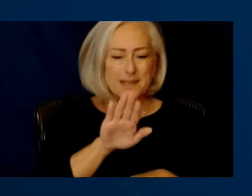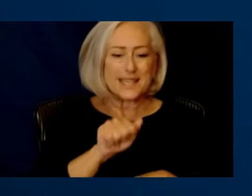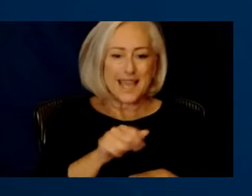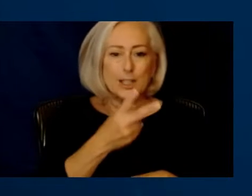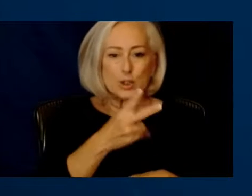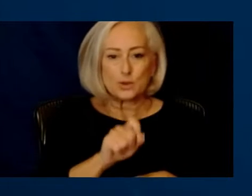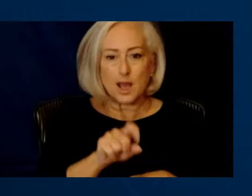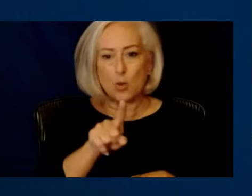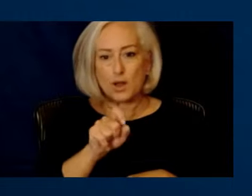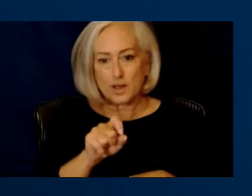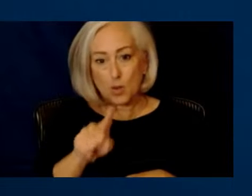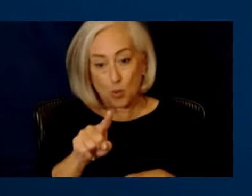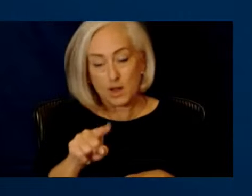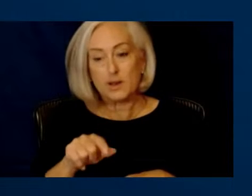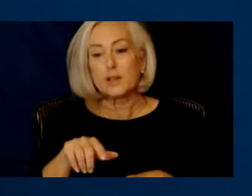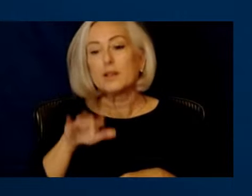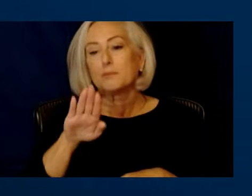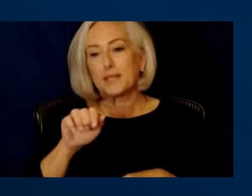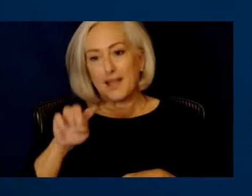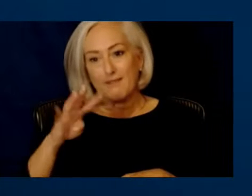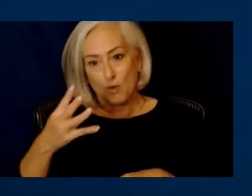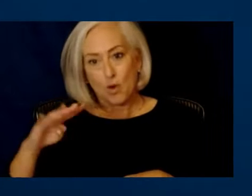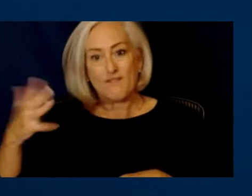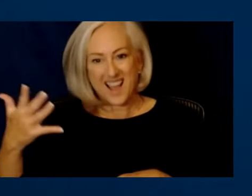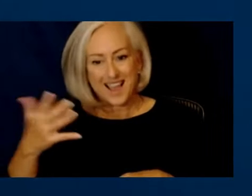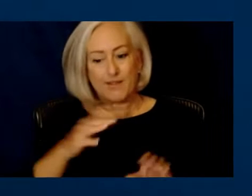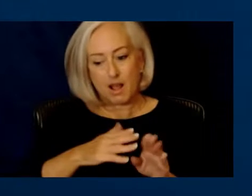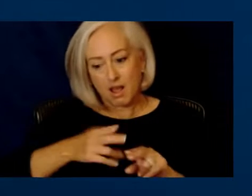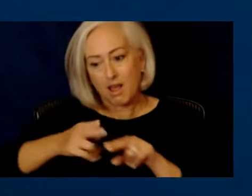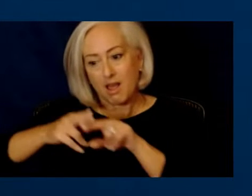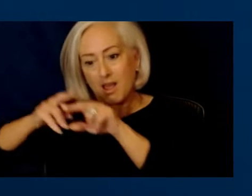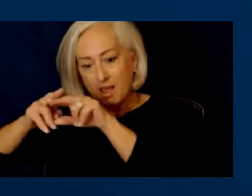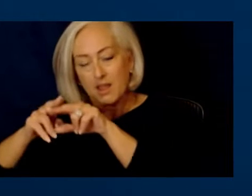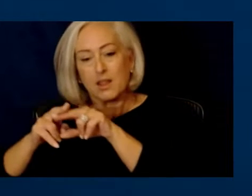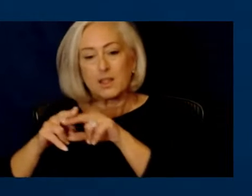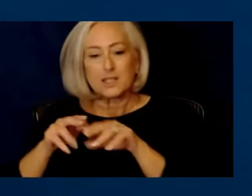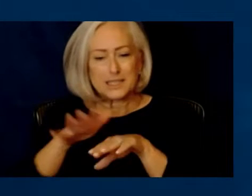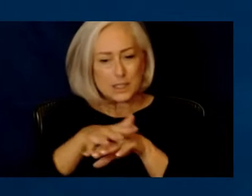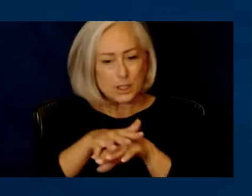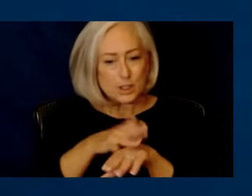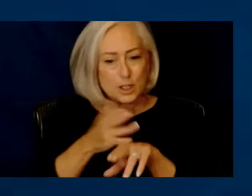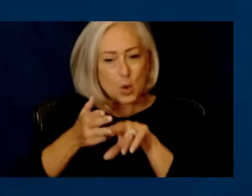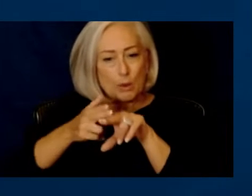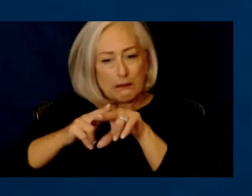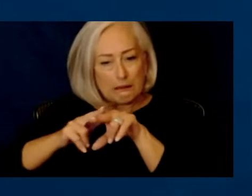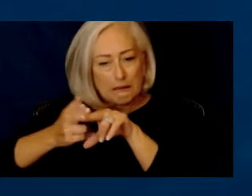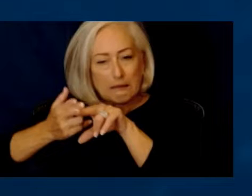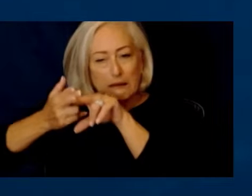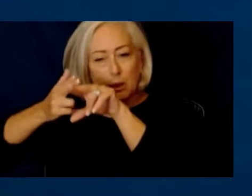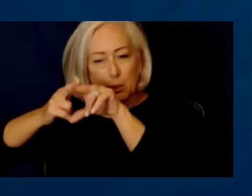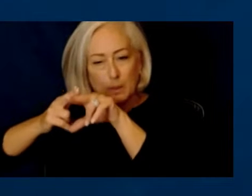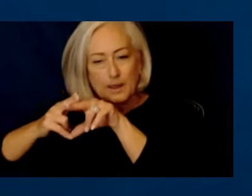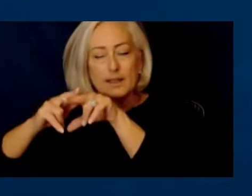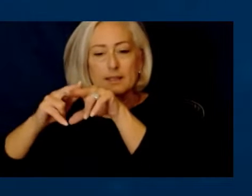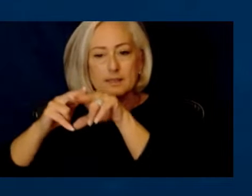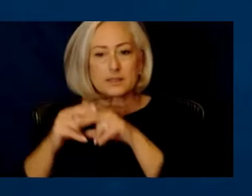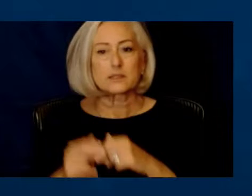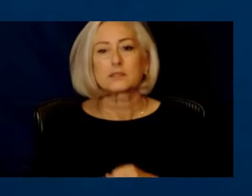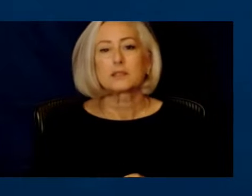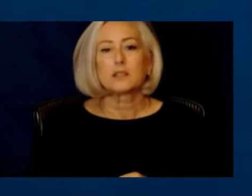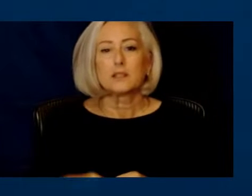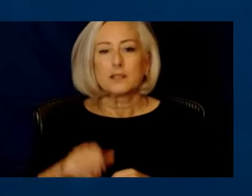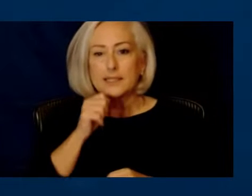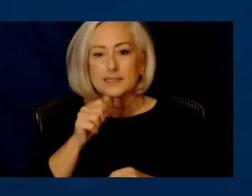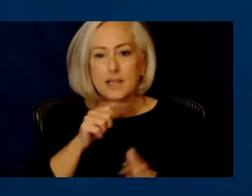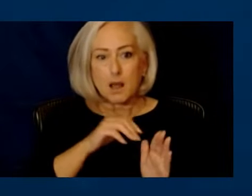BA2.12.1 to BA4 to BA5. It's just this kind of slow rising tide right there. It's not the very sharp incline